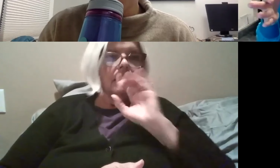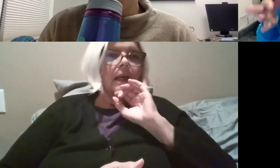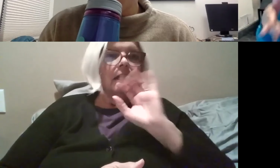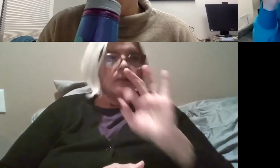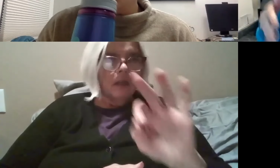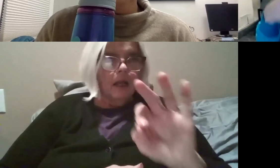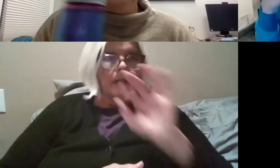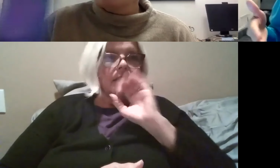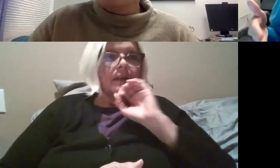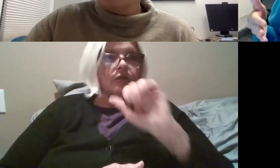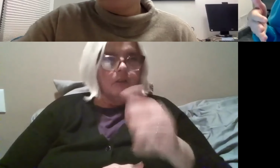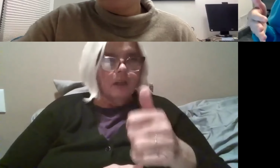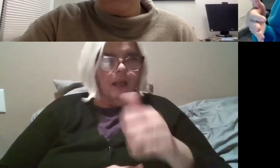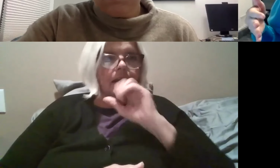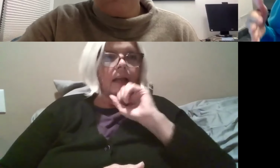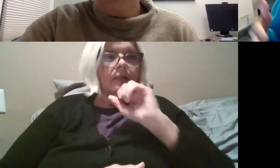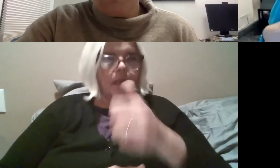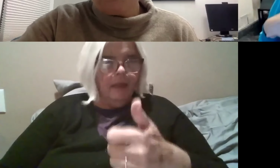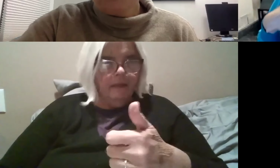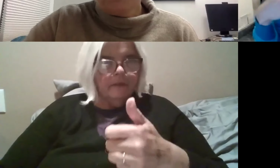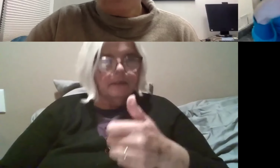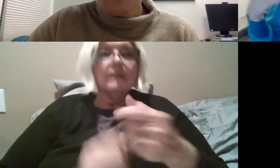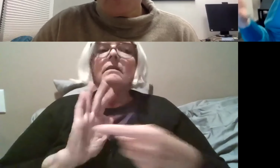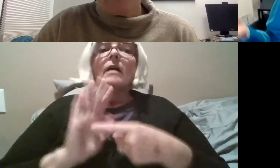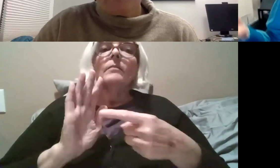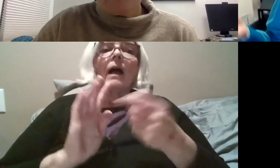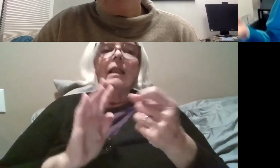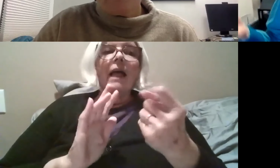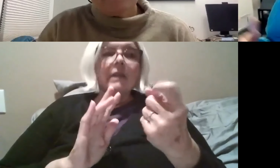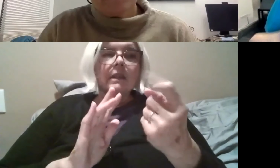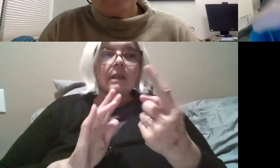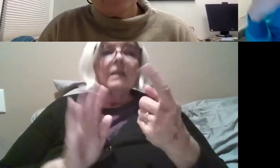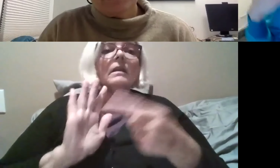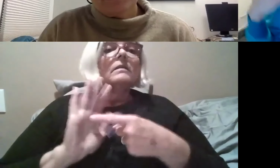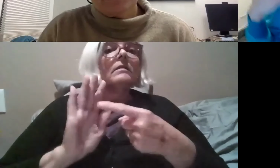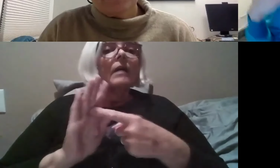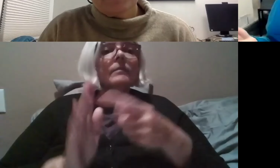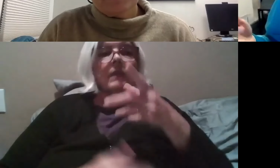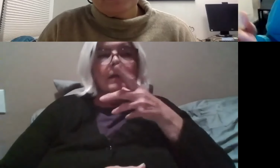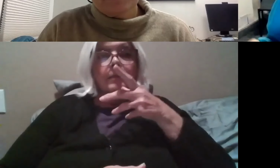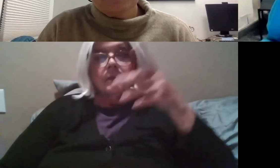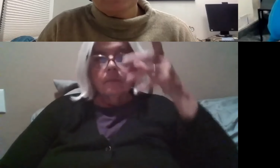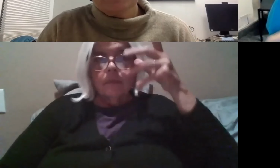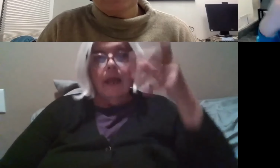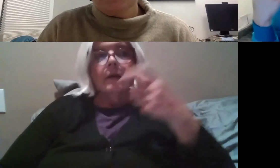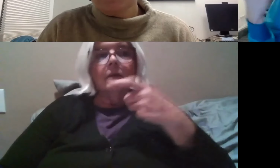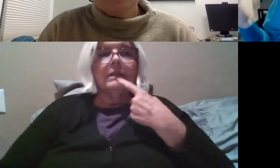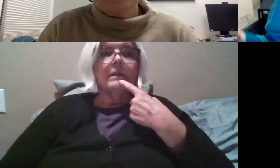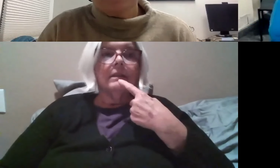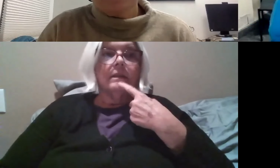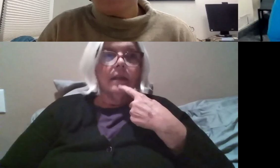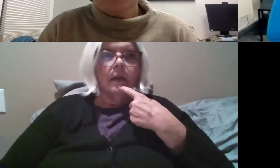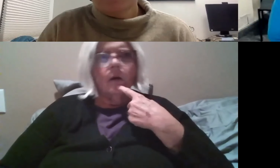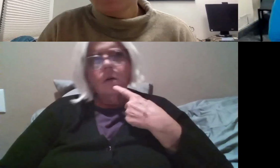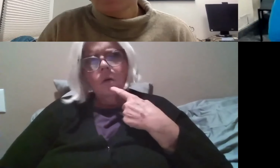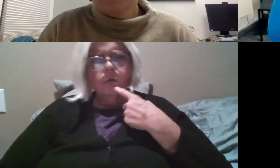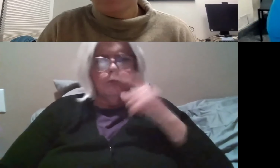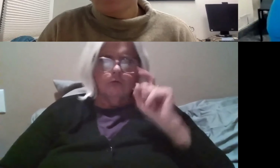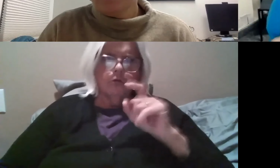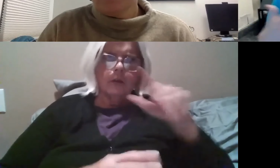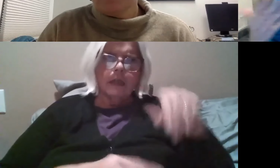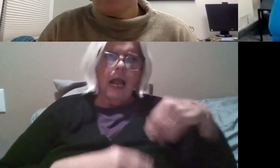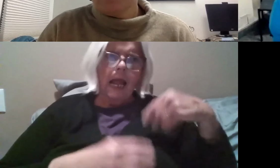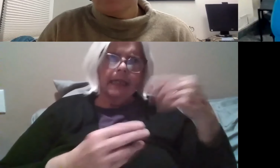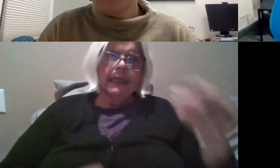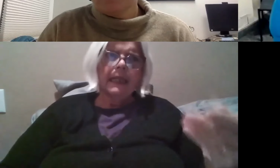11, should we wait? They're turning 12 in a month. Should I wait until they turn 12 and get the vaccine then?